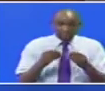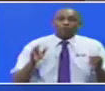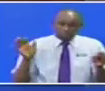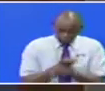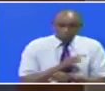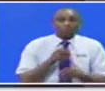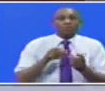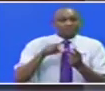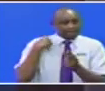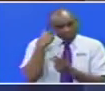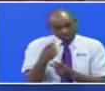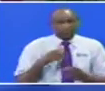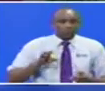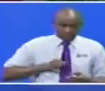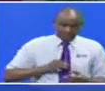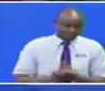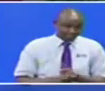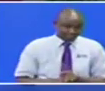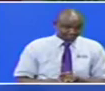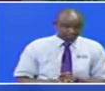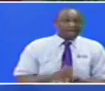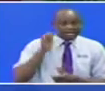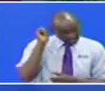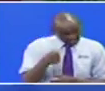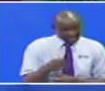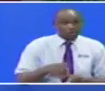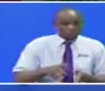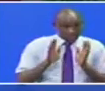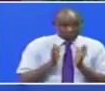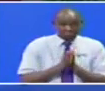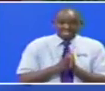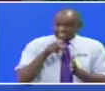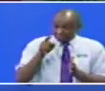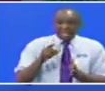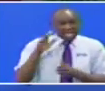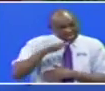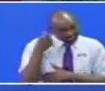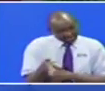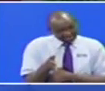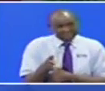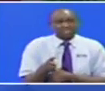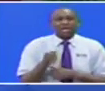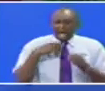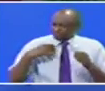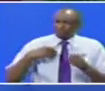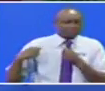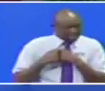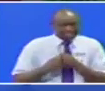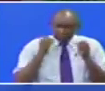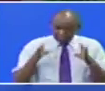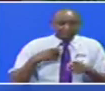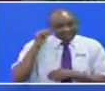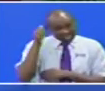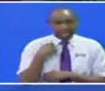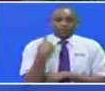priority to the empowerment of women. Kenya's strategic position as a beacon of peace in a region riddled with strife was also discussed as